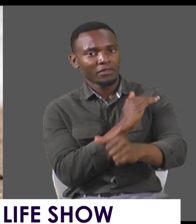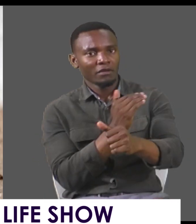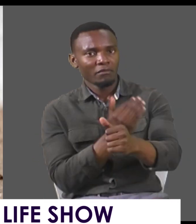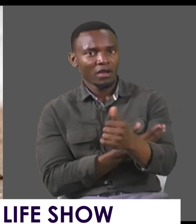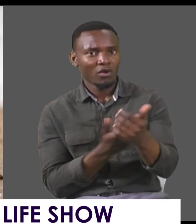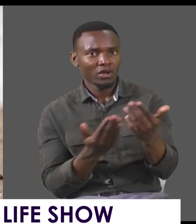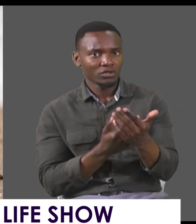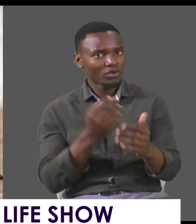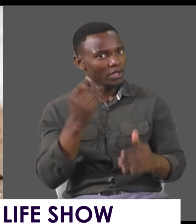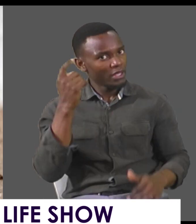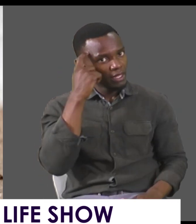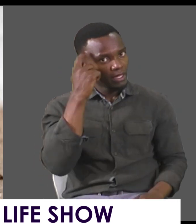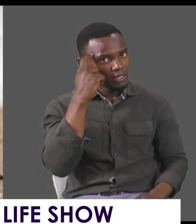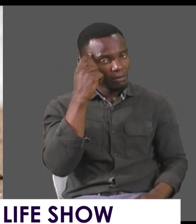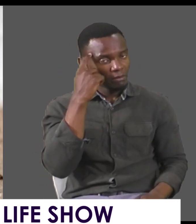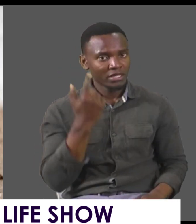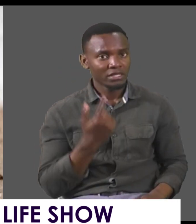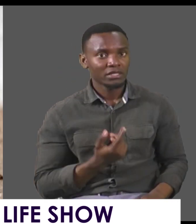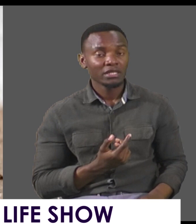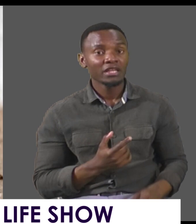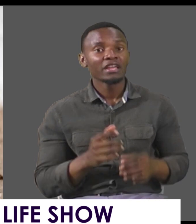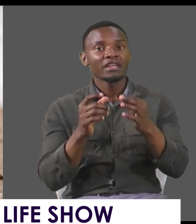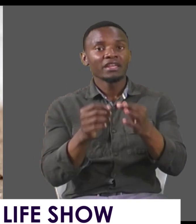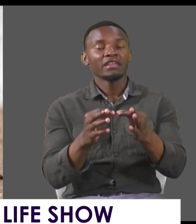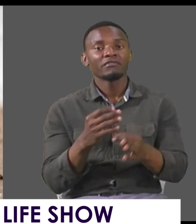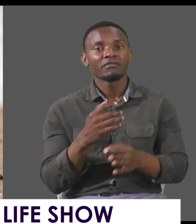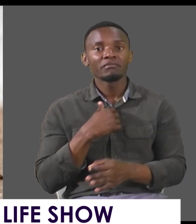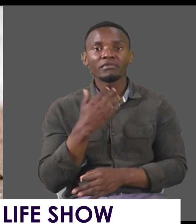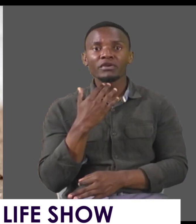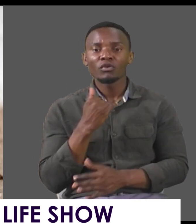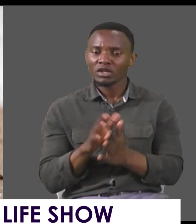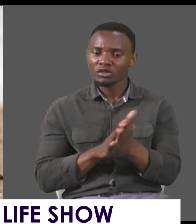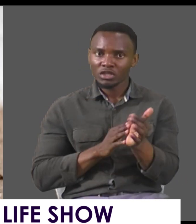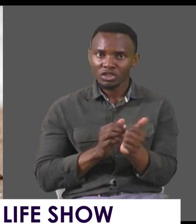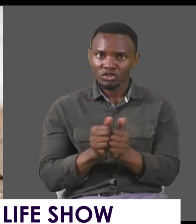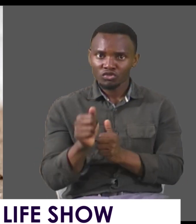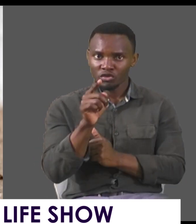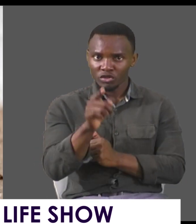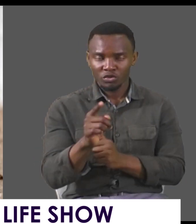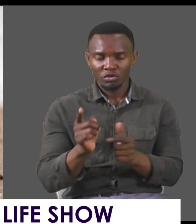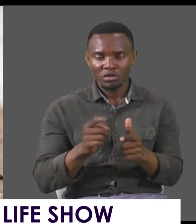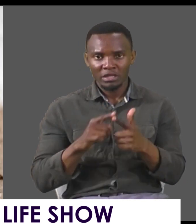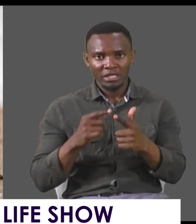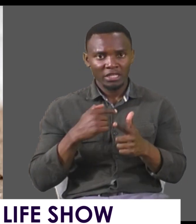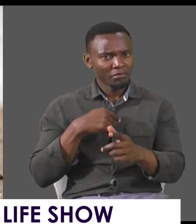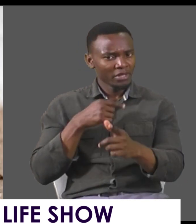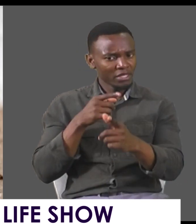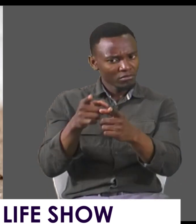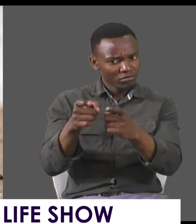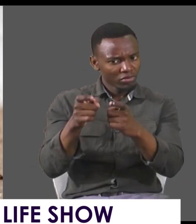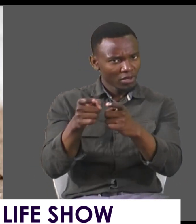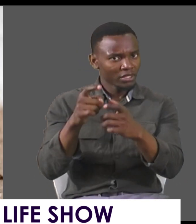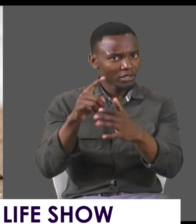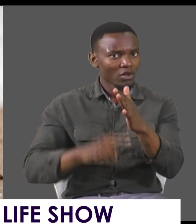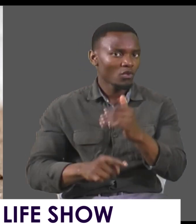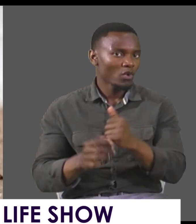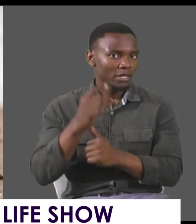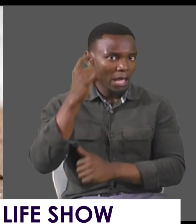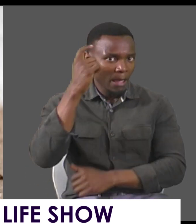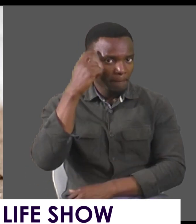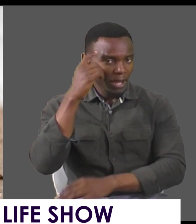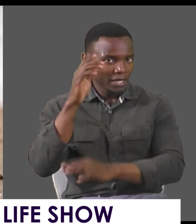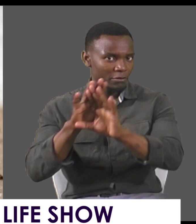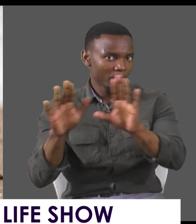mind. If I want to finish you, I go to your mind. Psychological warfare